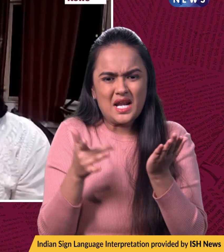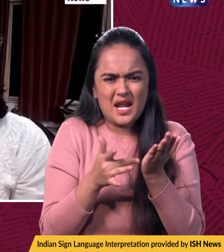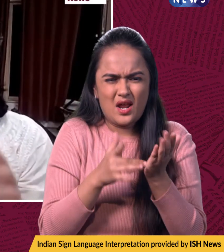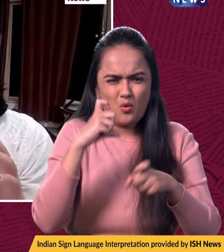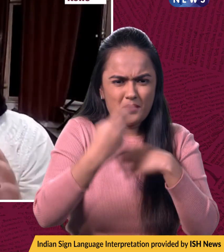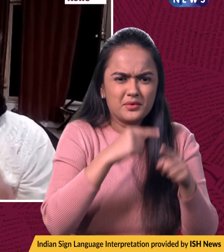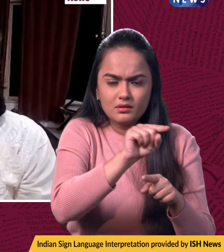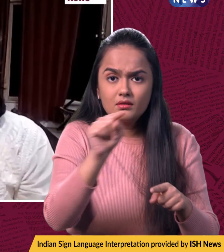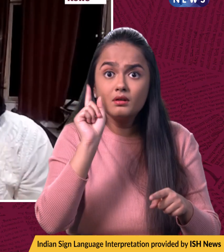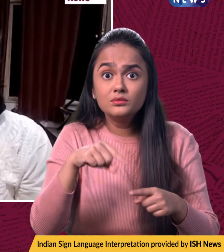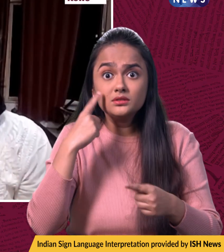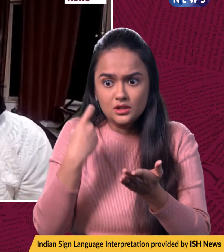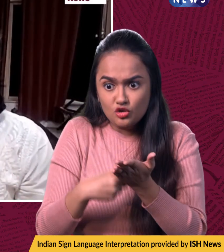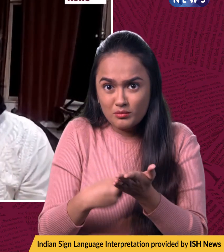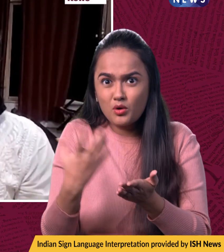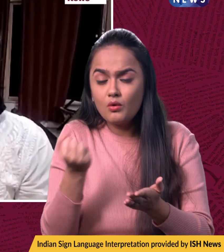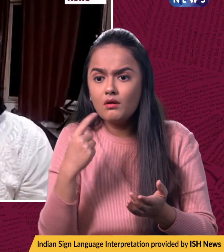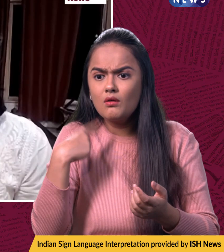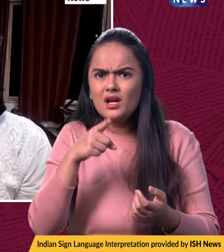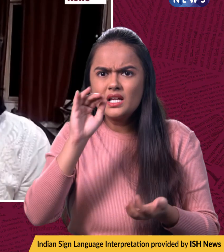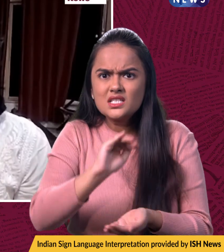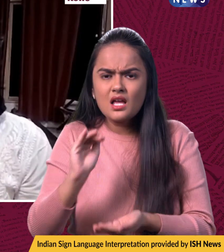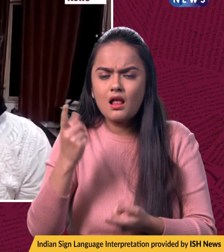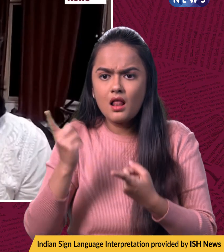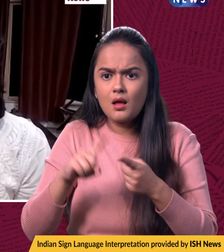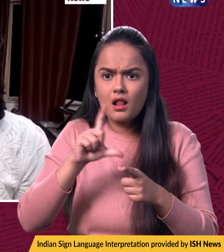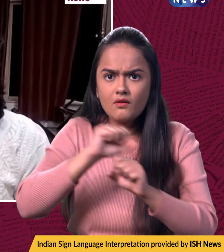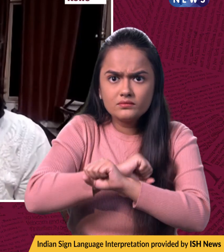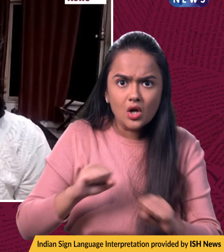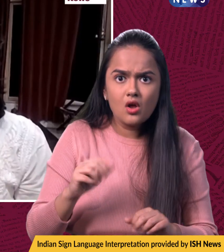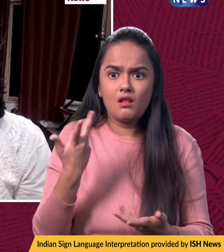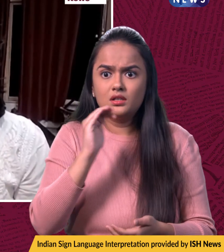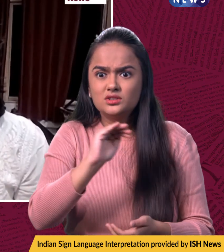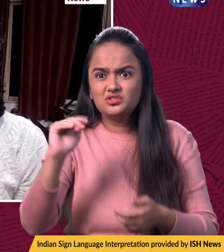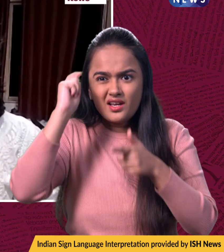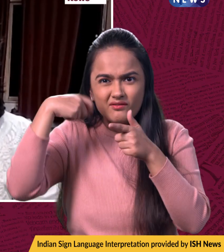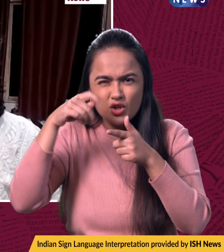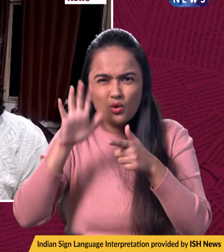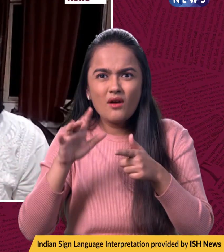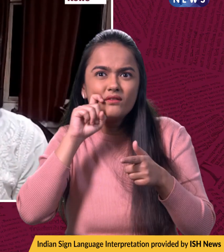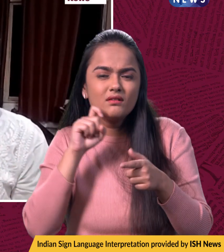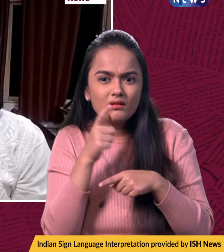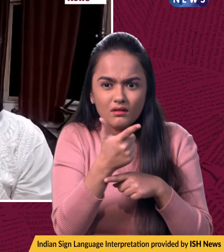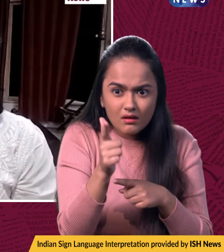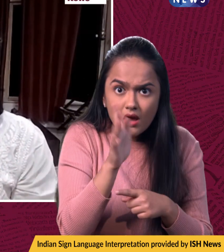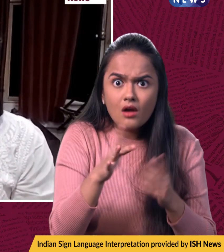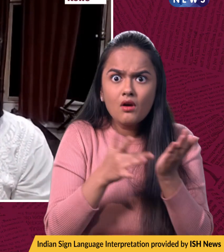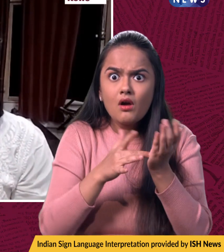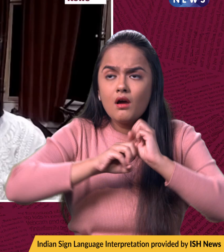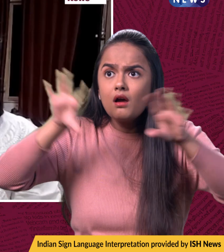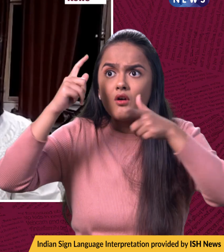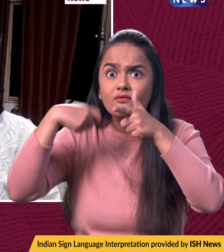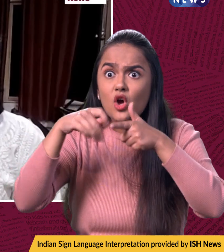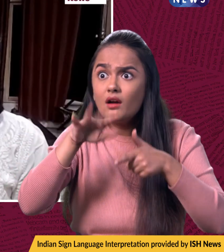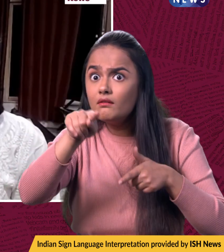tech companies to detect, report, and remove child sexual abuse. Now, an EU official said that social media firms